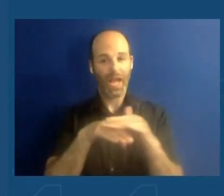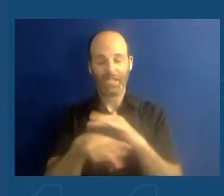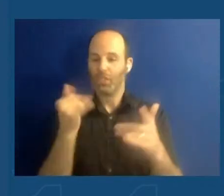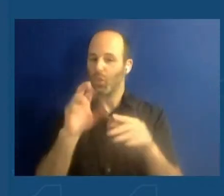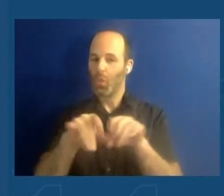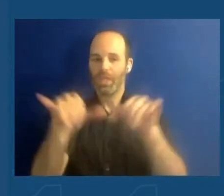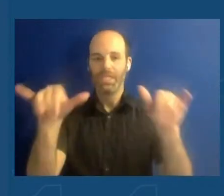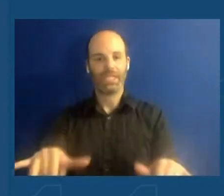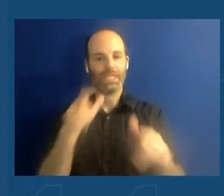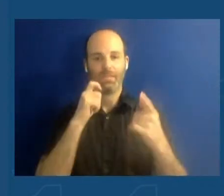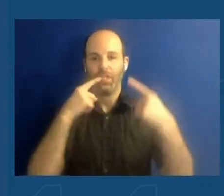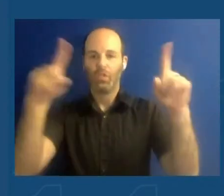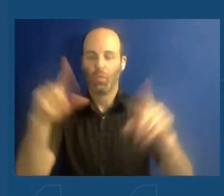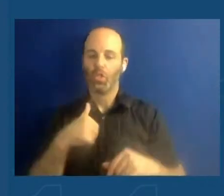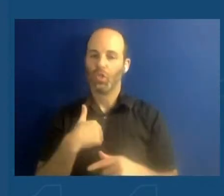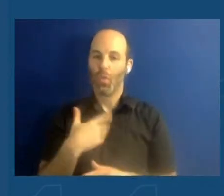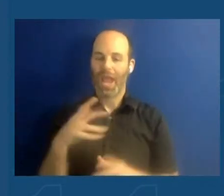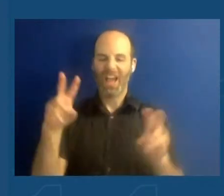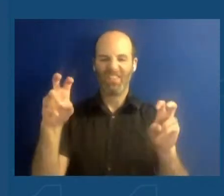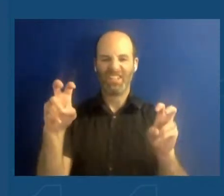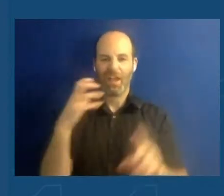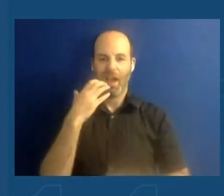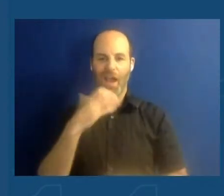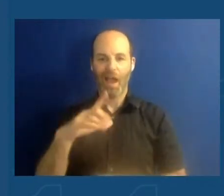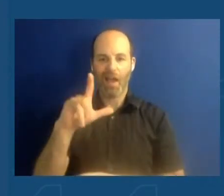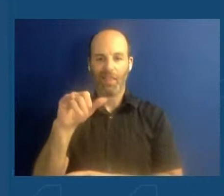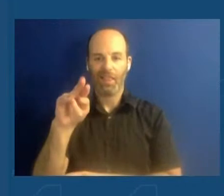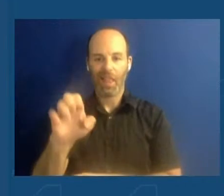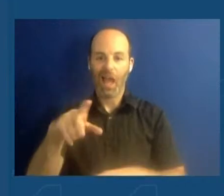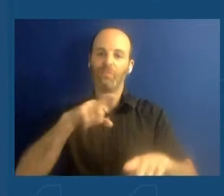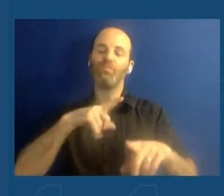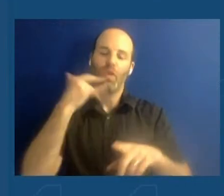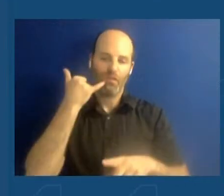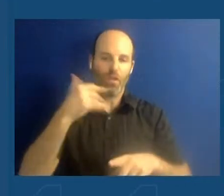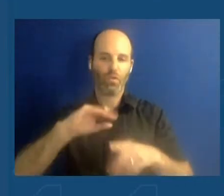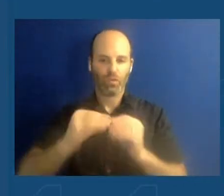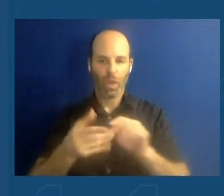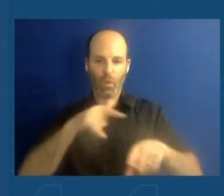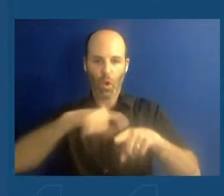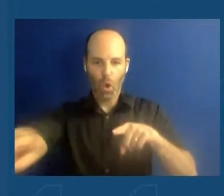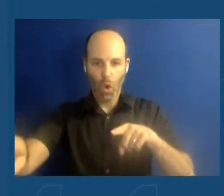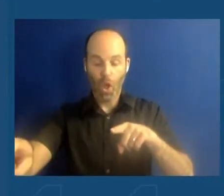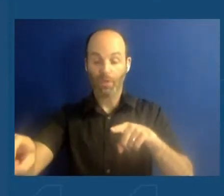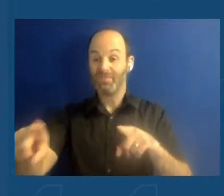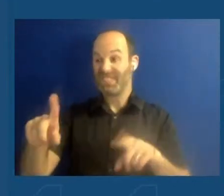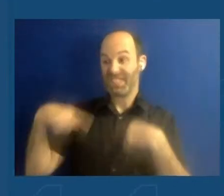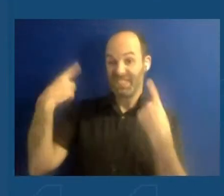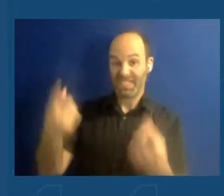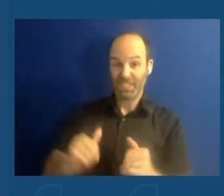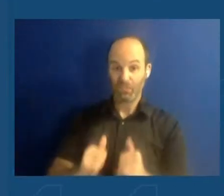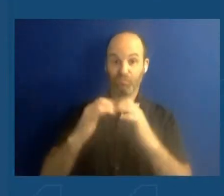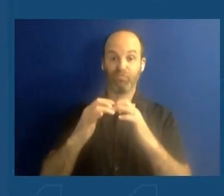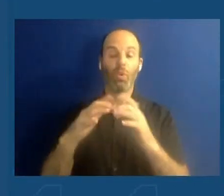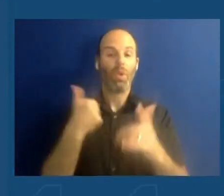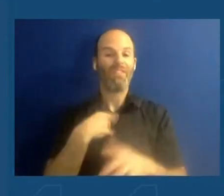we have a hotline, as I mentioned, phone number to call. And since we launched the hotline, we've had over 1,700